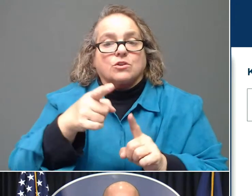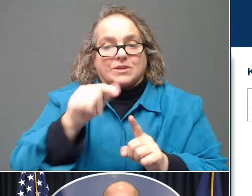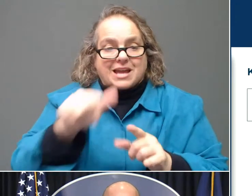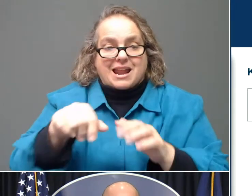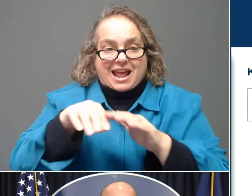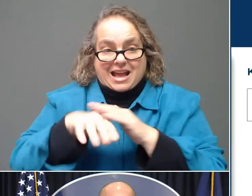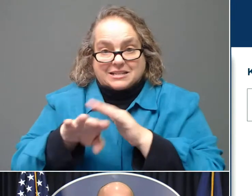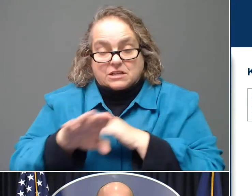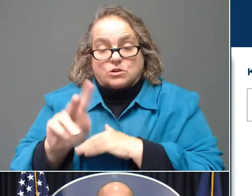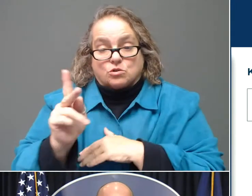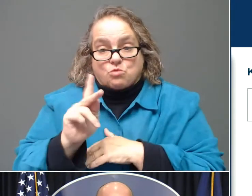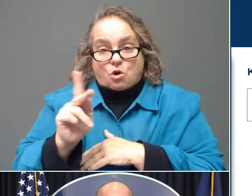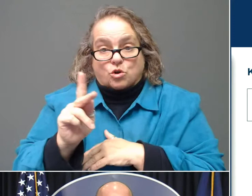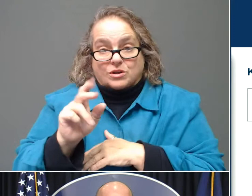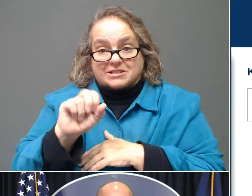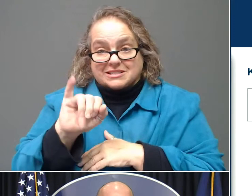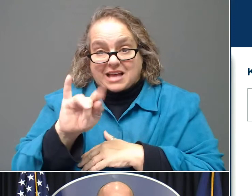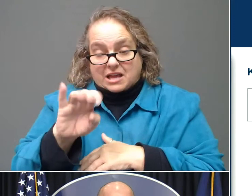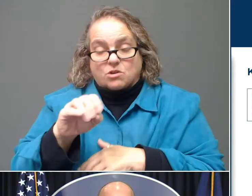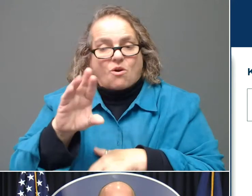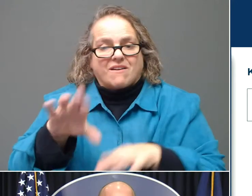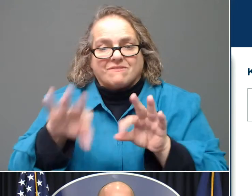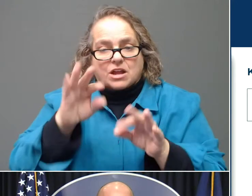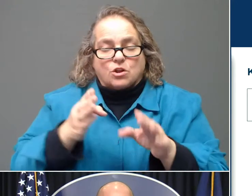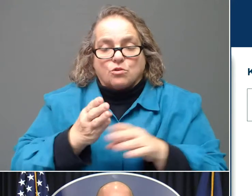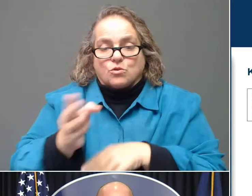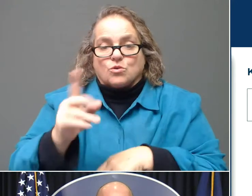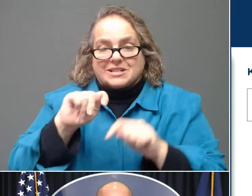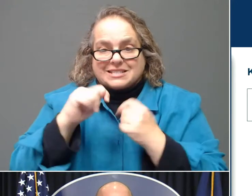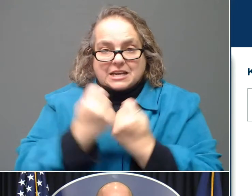site or find it through the Team Kentucky website at